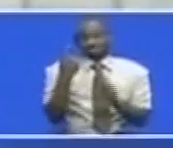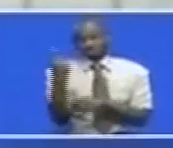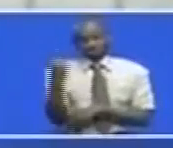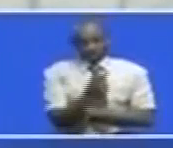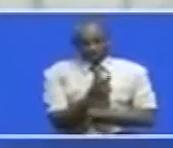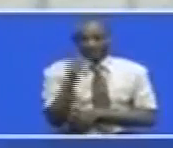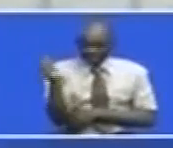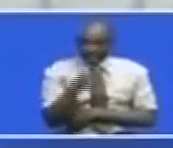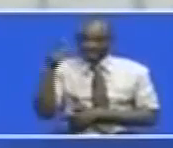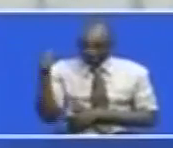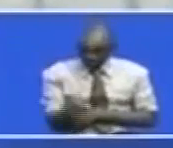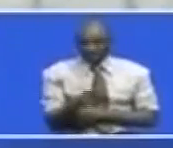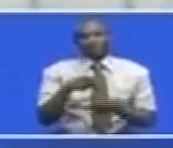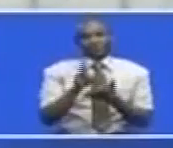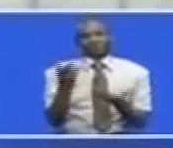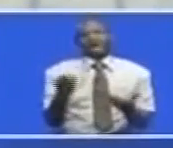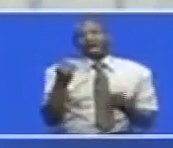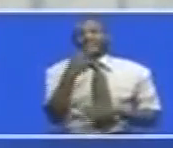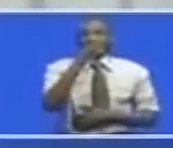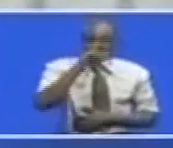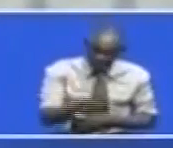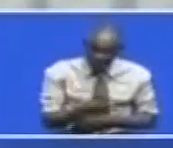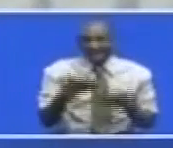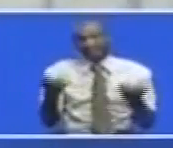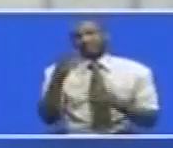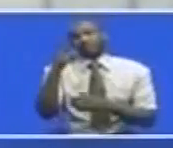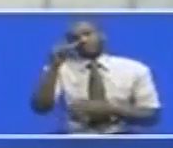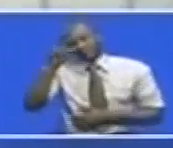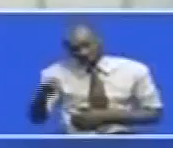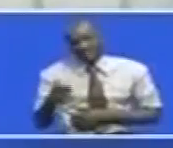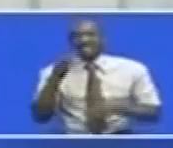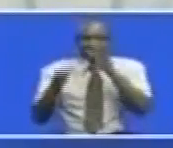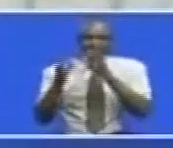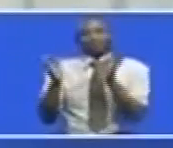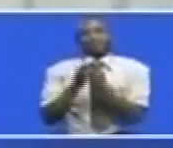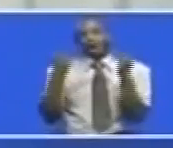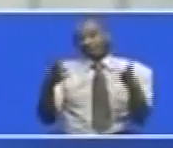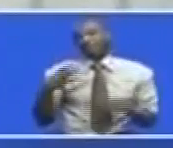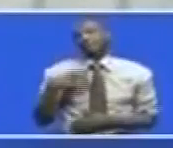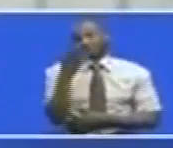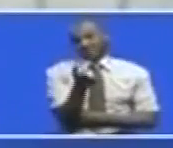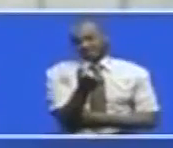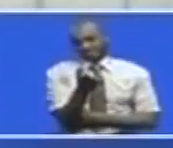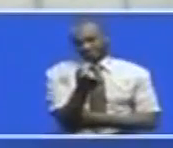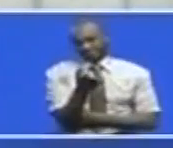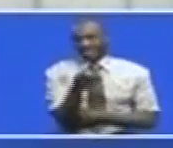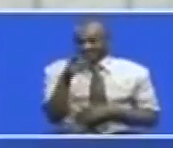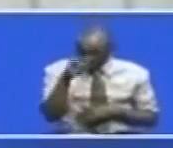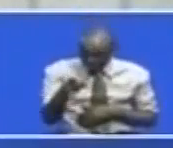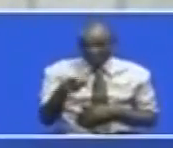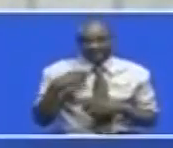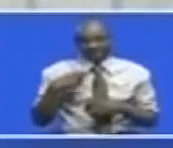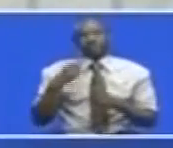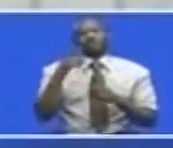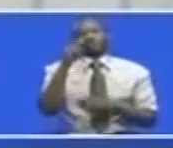for that monthly fee, some pay 10,000 a month, some pay 20,000 a month, depending on the type, the number of parents they have in our platform. It's what has sustained